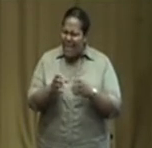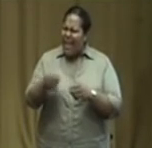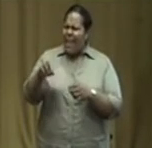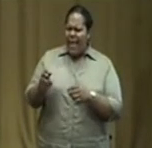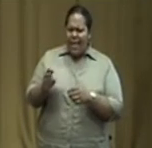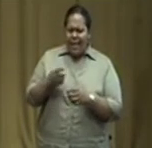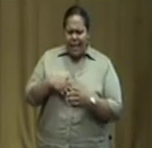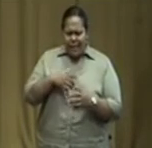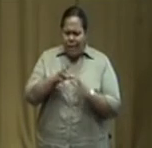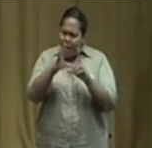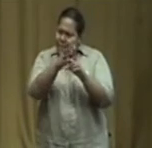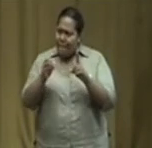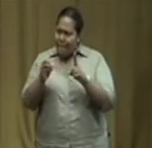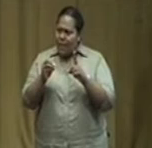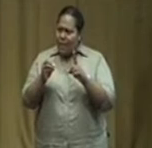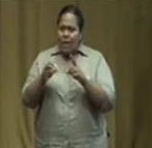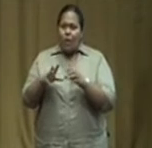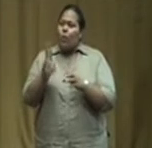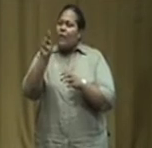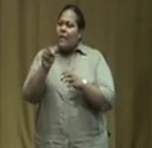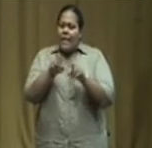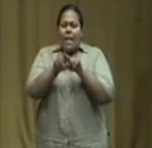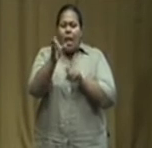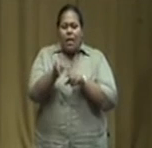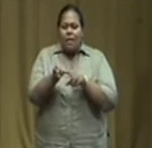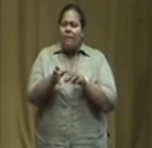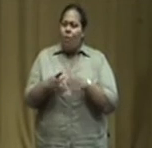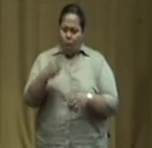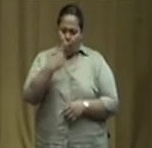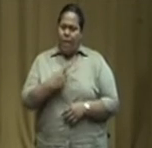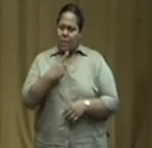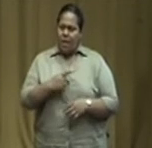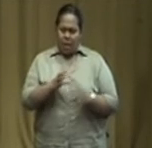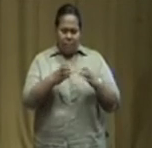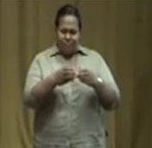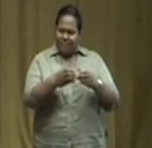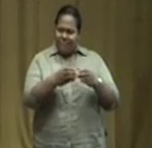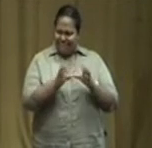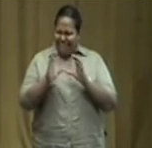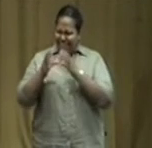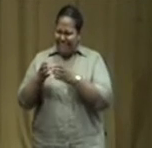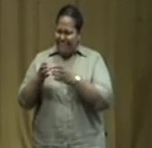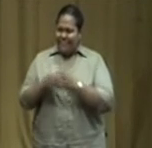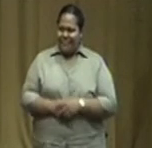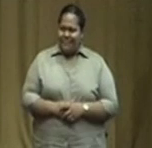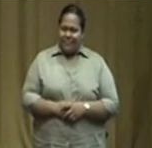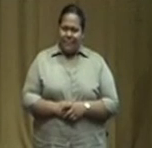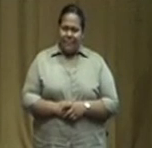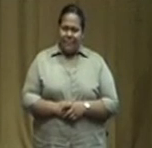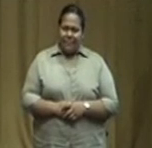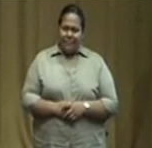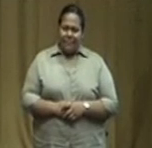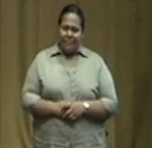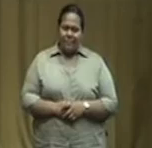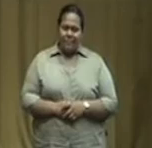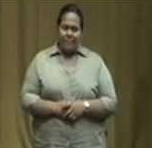own personal blogs on the internet, which they can publish at no cost. And the big advantage of